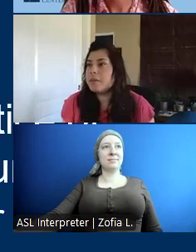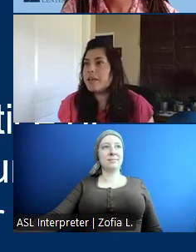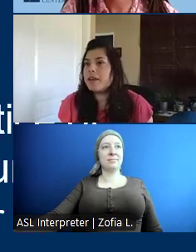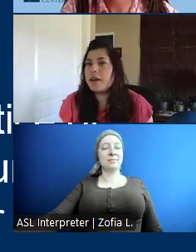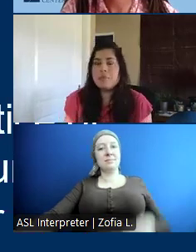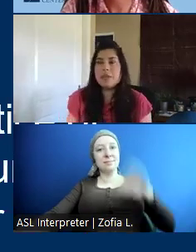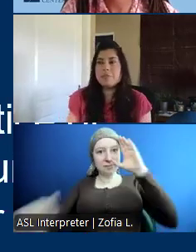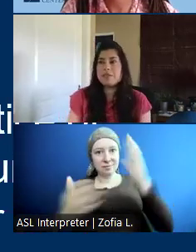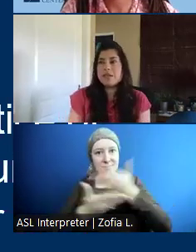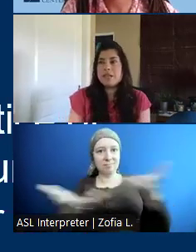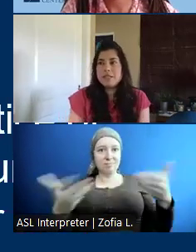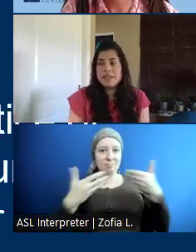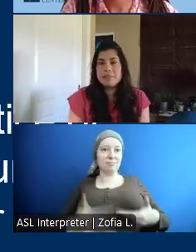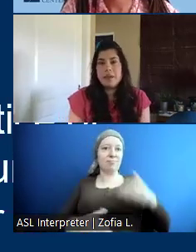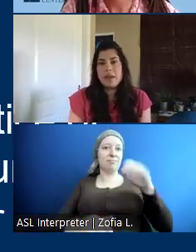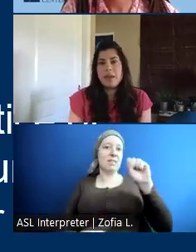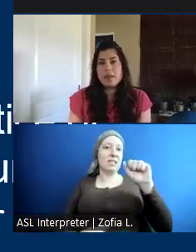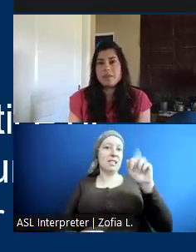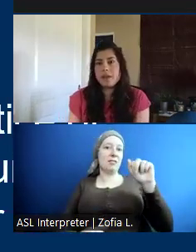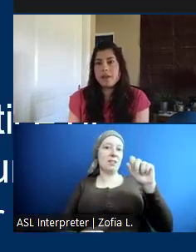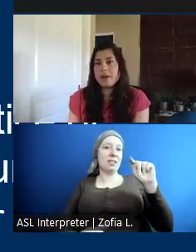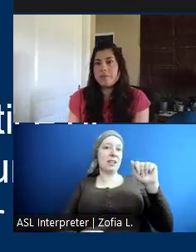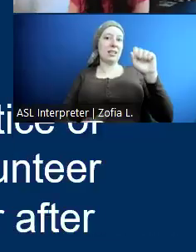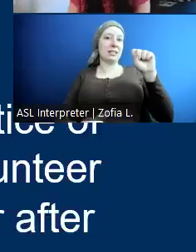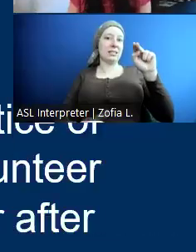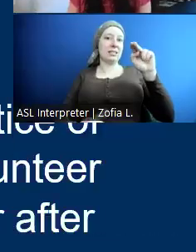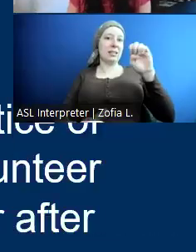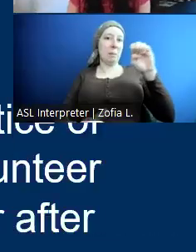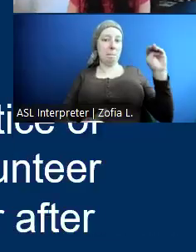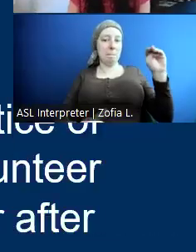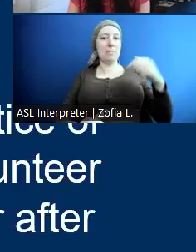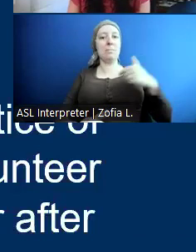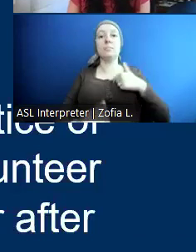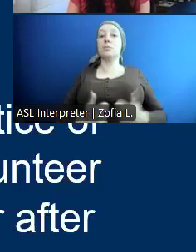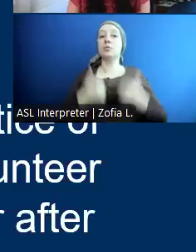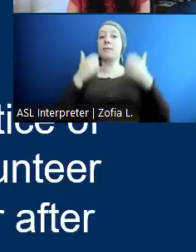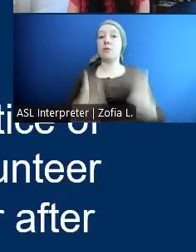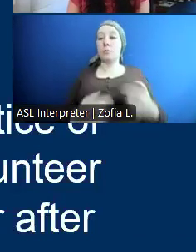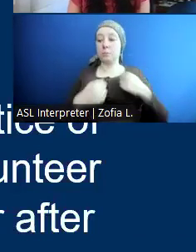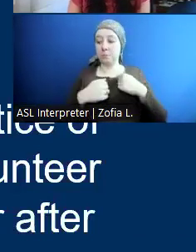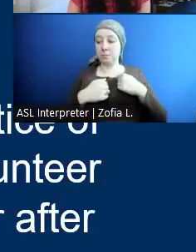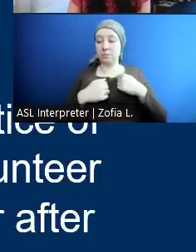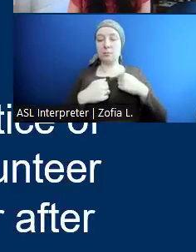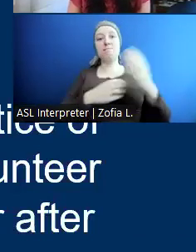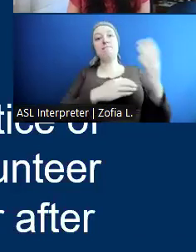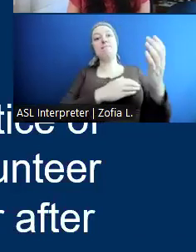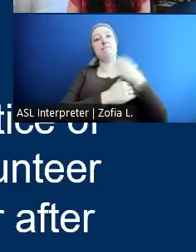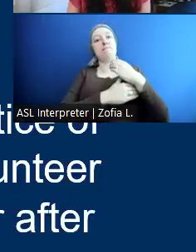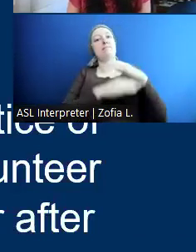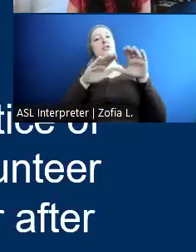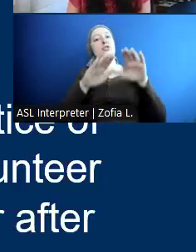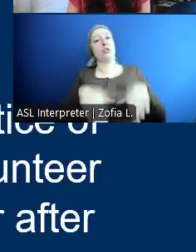Hi, everybody. My name is Sarah Tasneem, and I'm a survivor of forced child